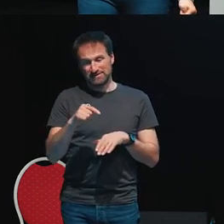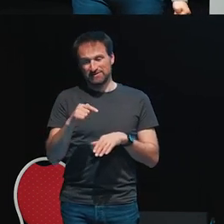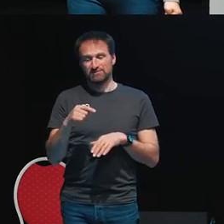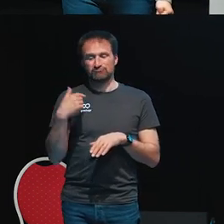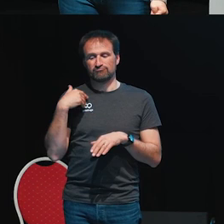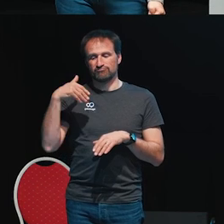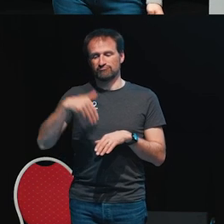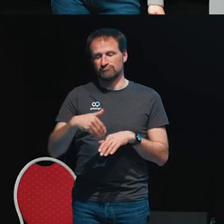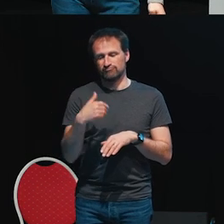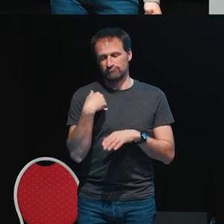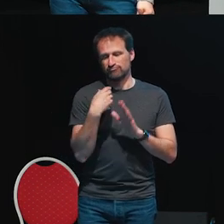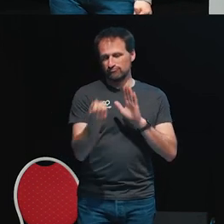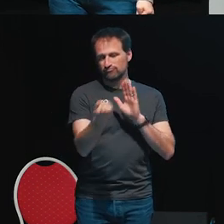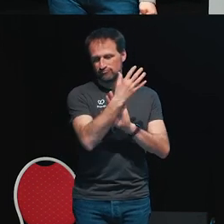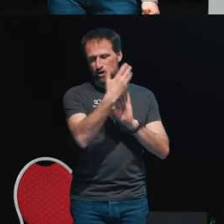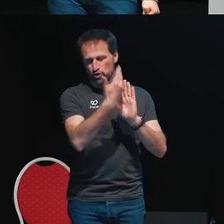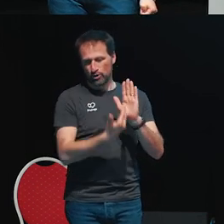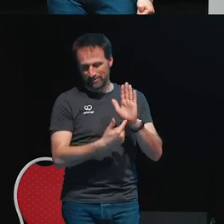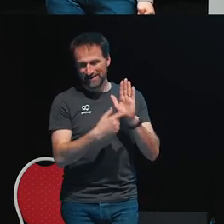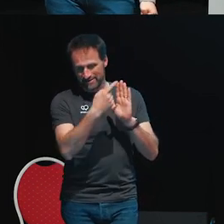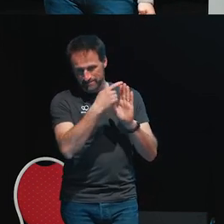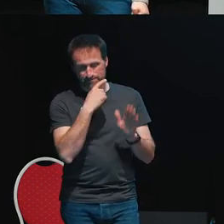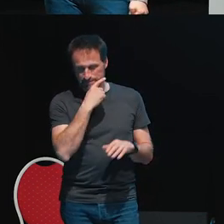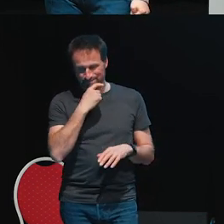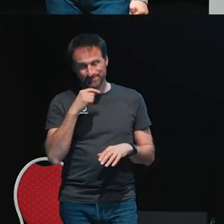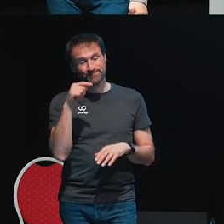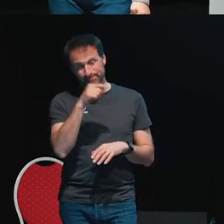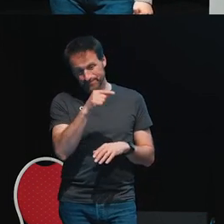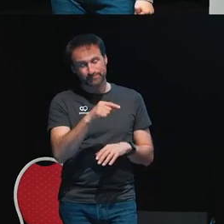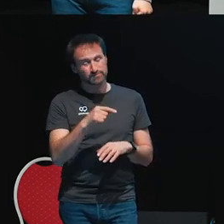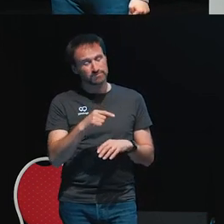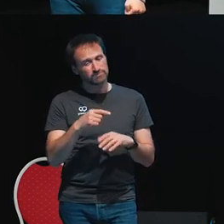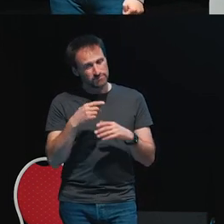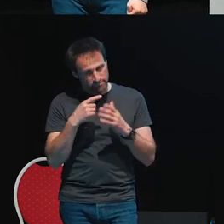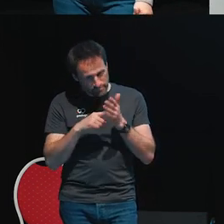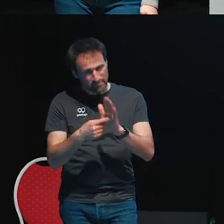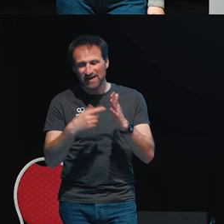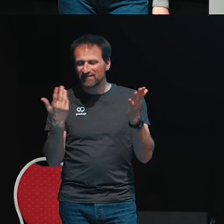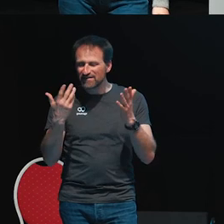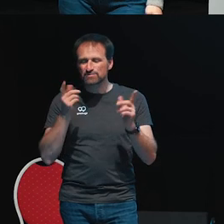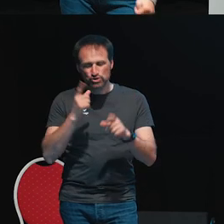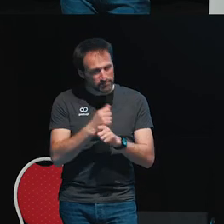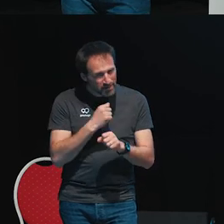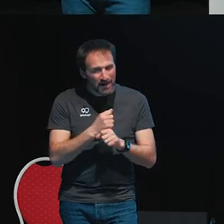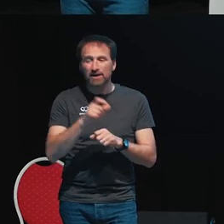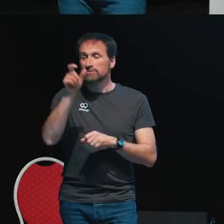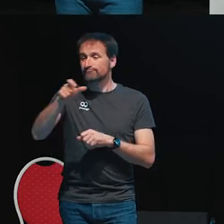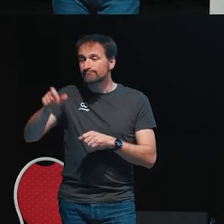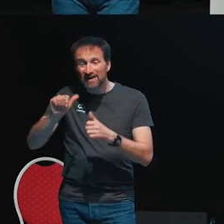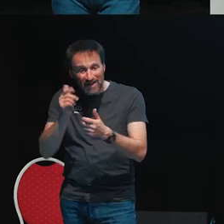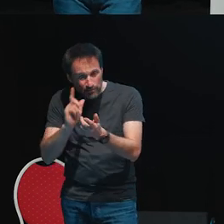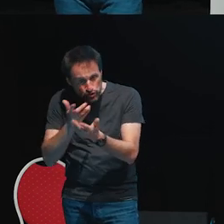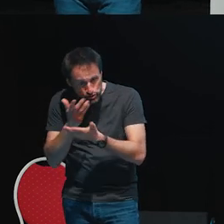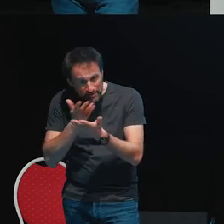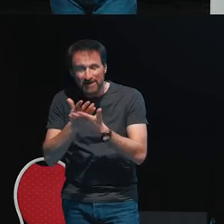into very detail of almost to-do list of what needs to happen and who you need to talk to and what's the criteria to move